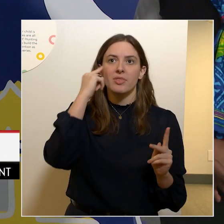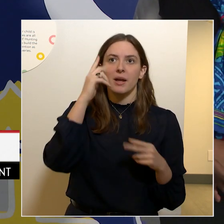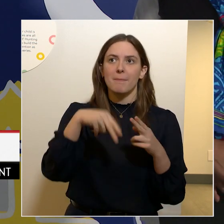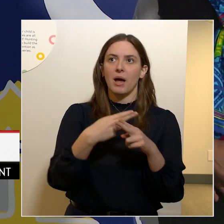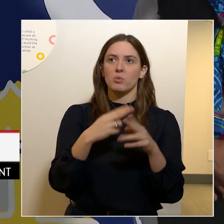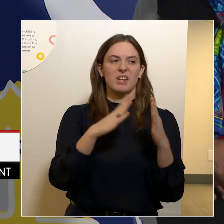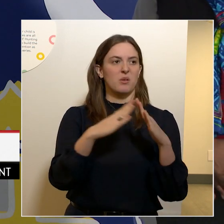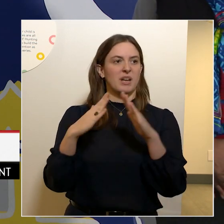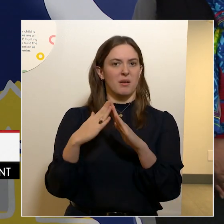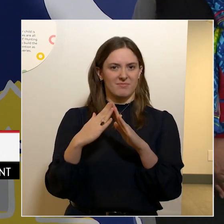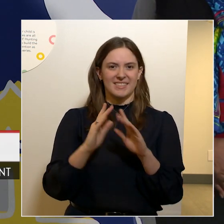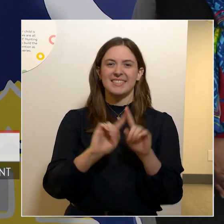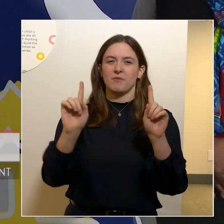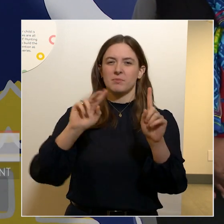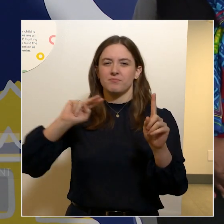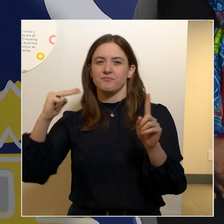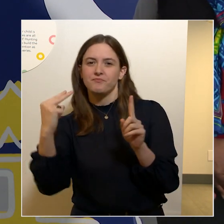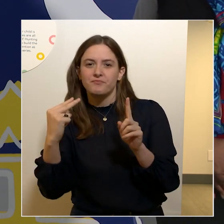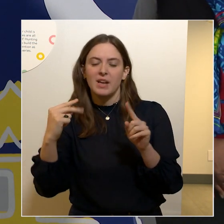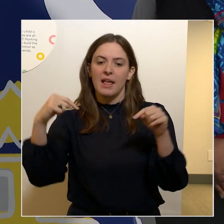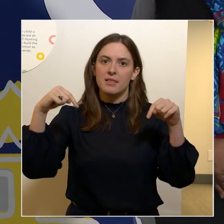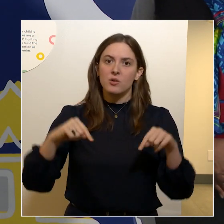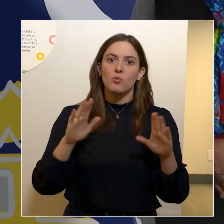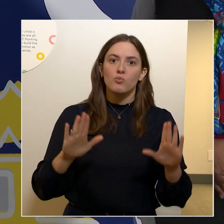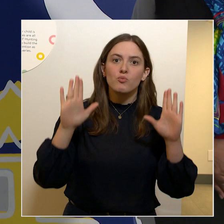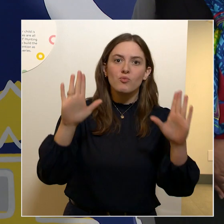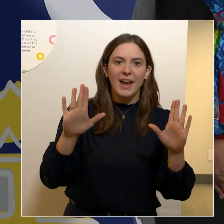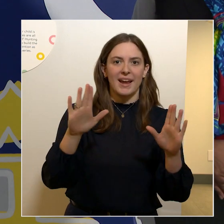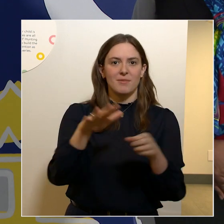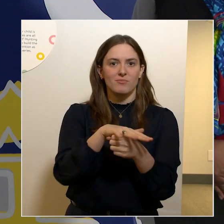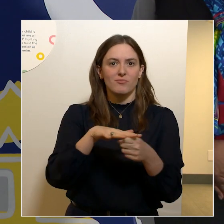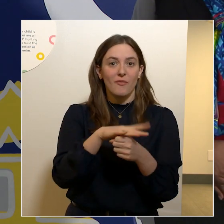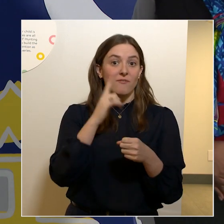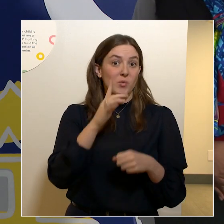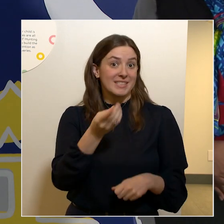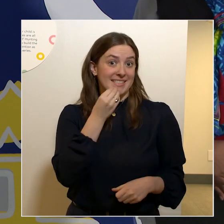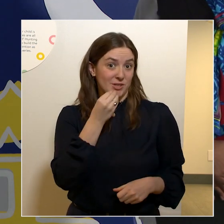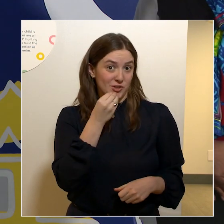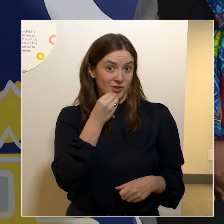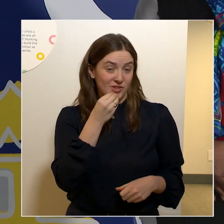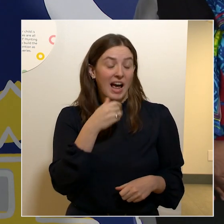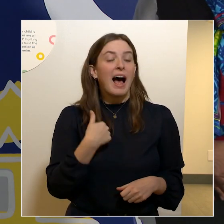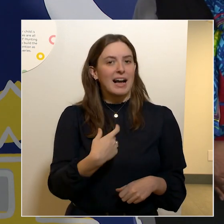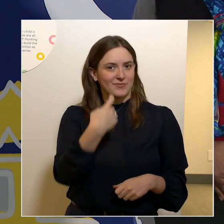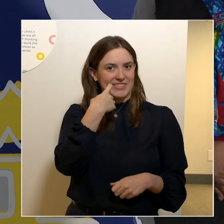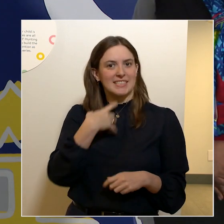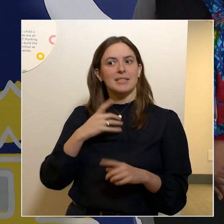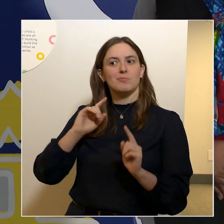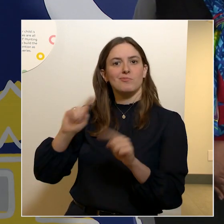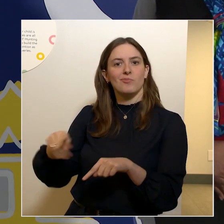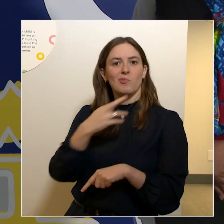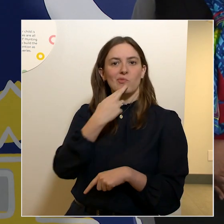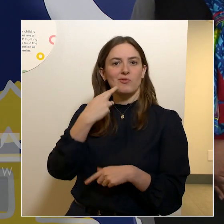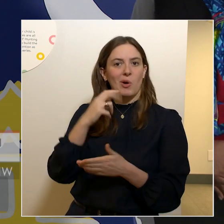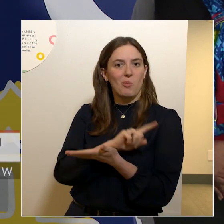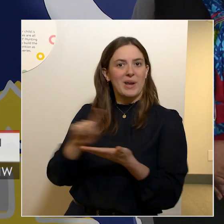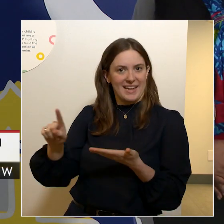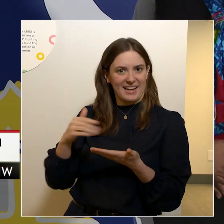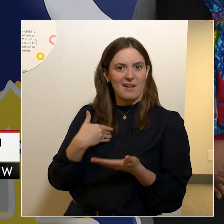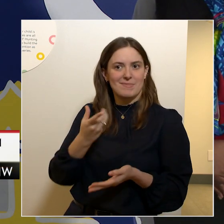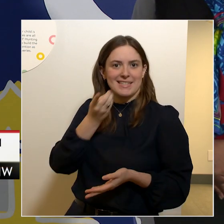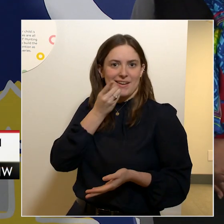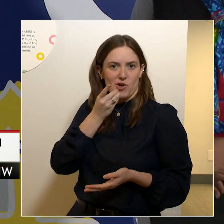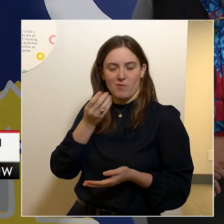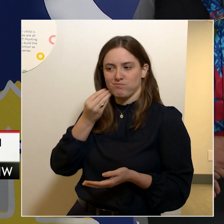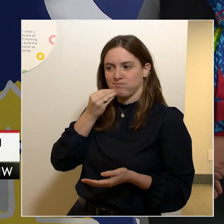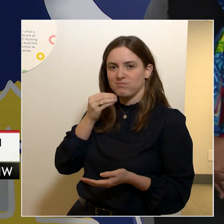mayor said. It's an incredible place to go to dinner. I just went to a fabulous restaurant enjoying Restaurant Week last week. It's an